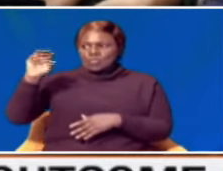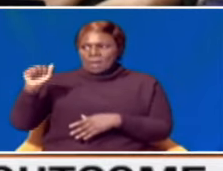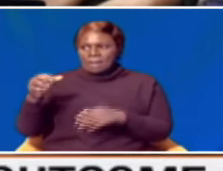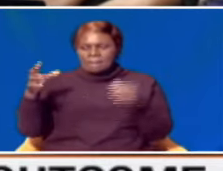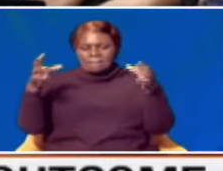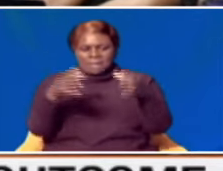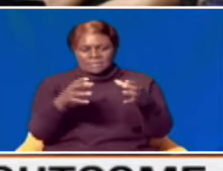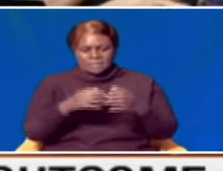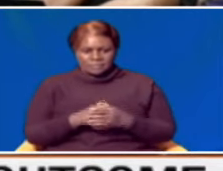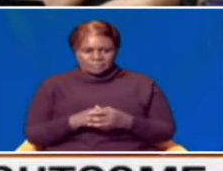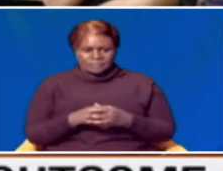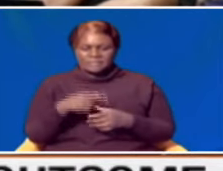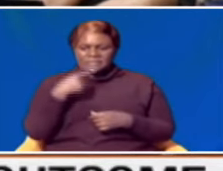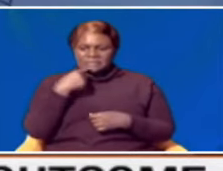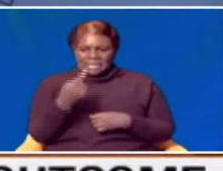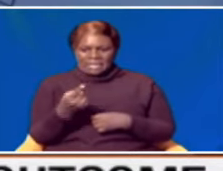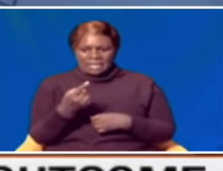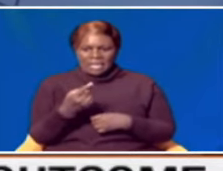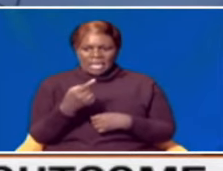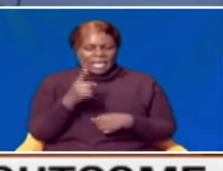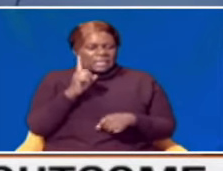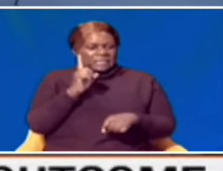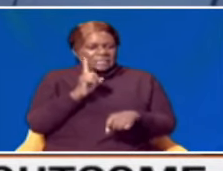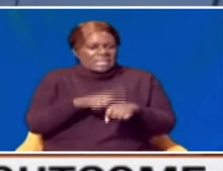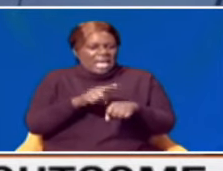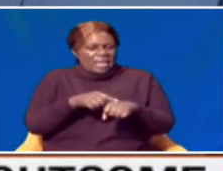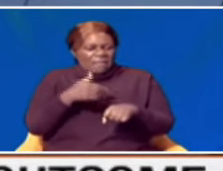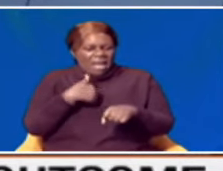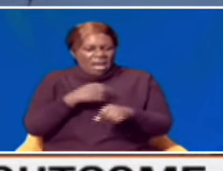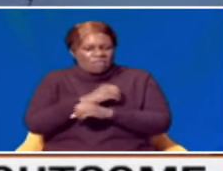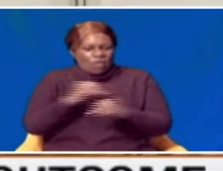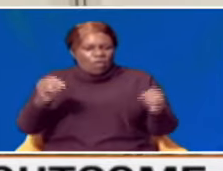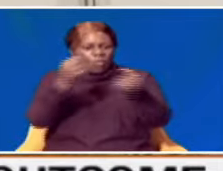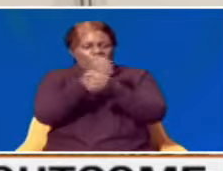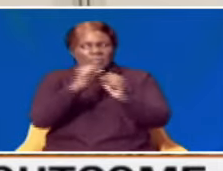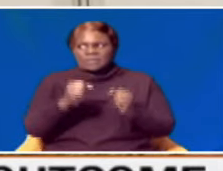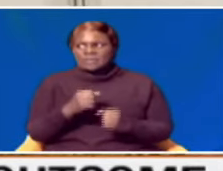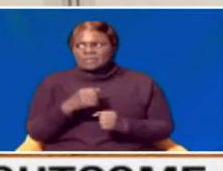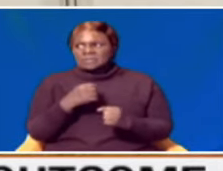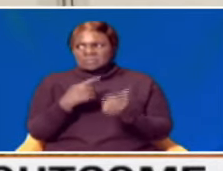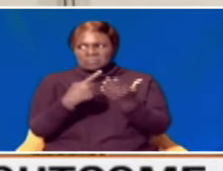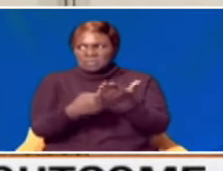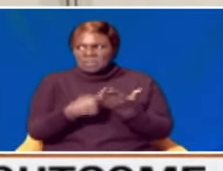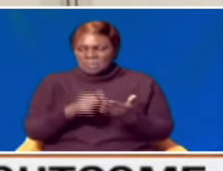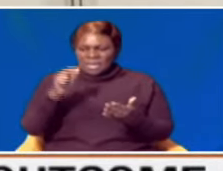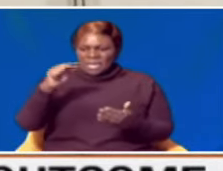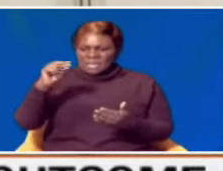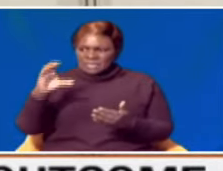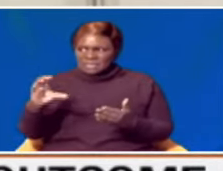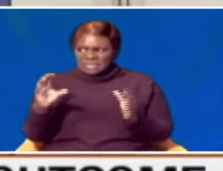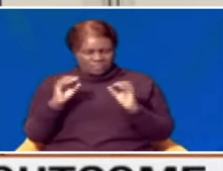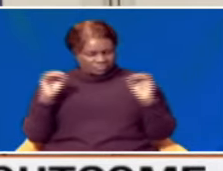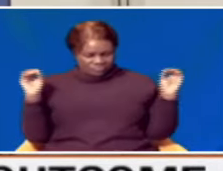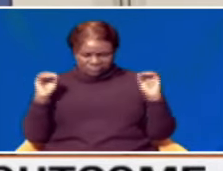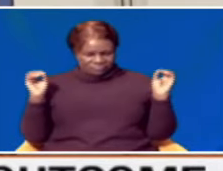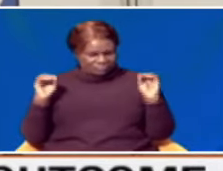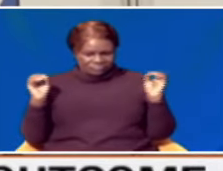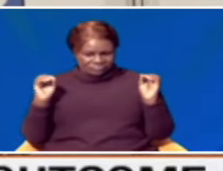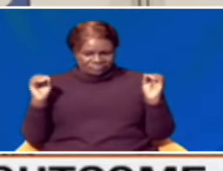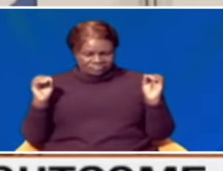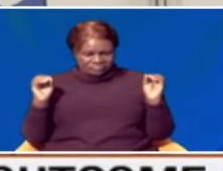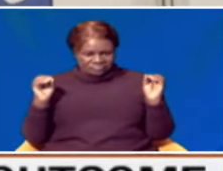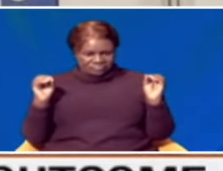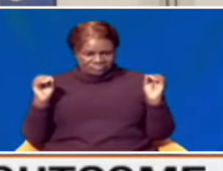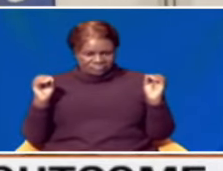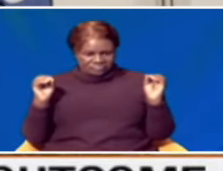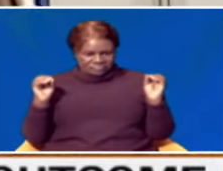Mkhonto Wesuzwe, says it doesn't have time for President Ramaphosa. We won't engage with the ANC of Cyril Ramaphosa.